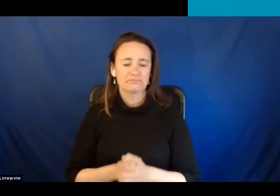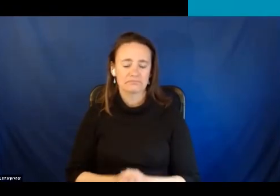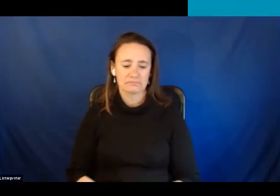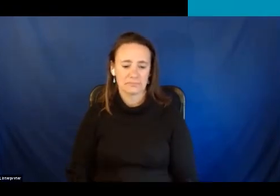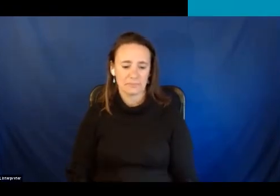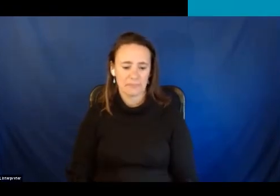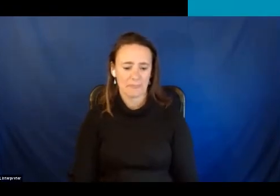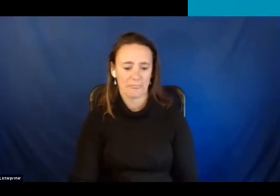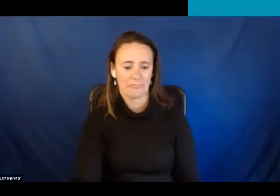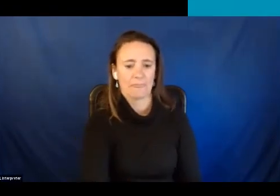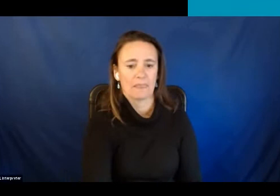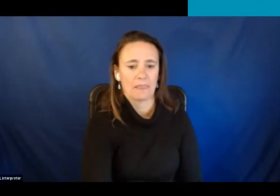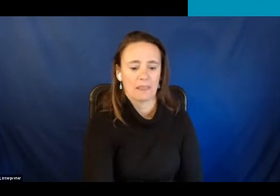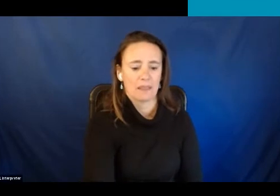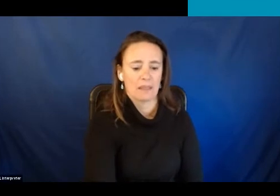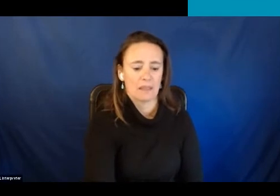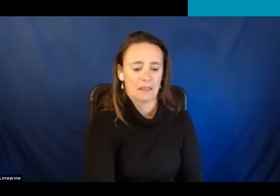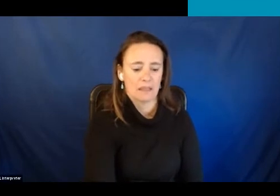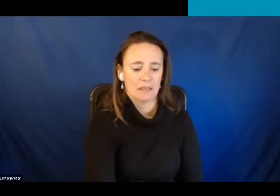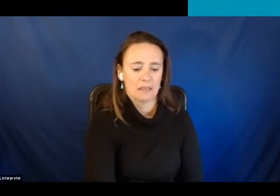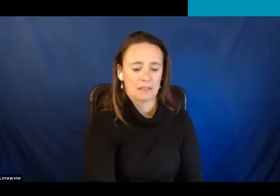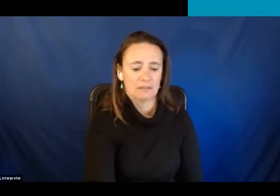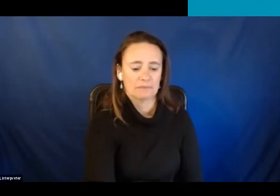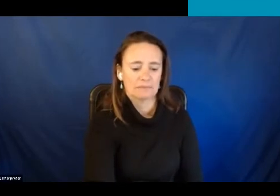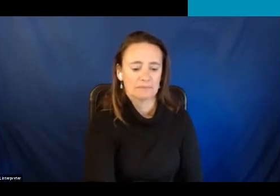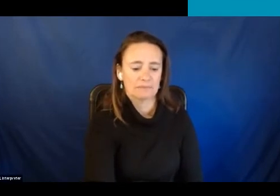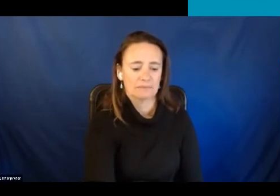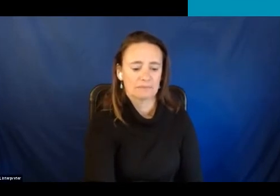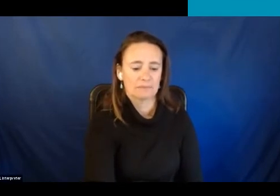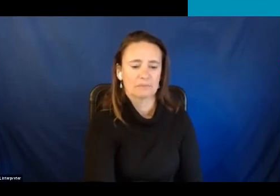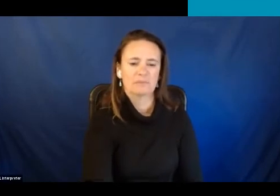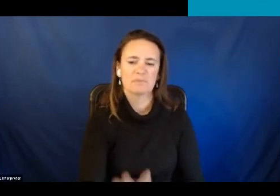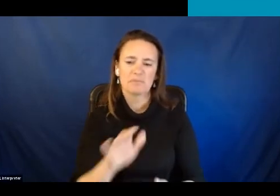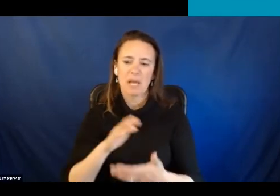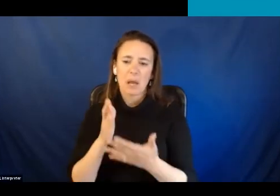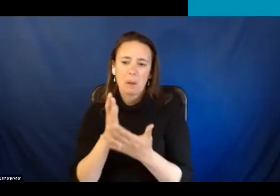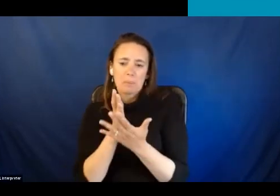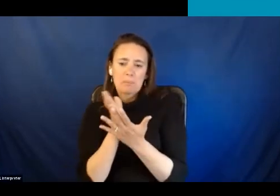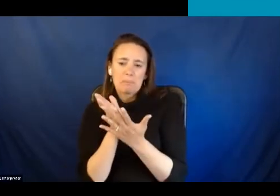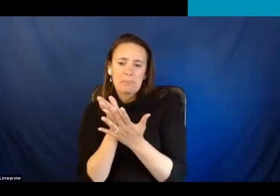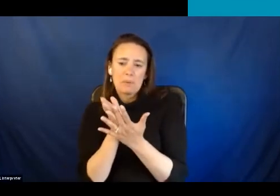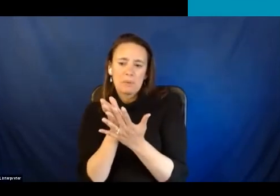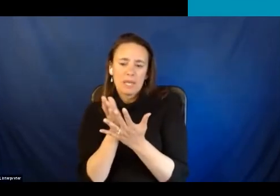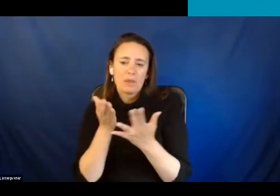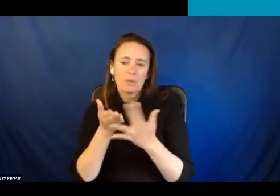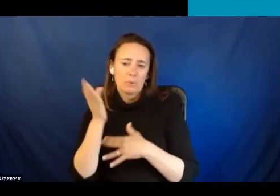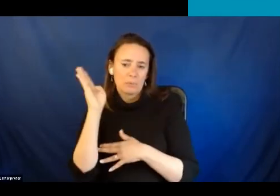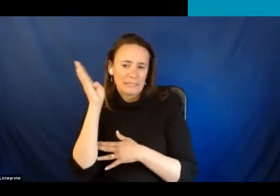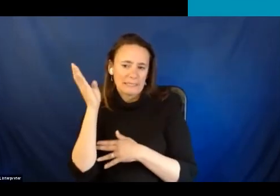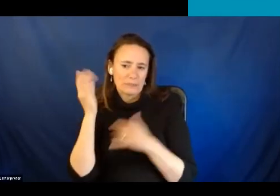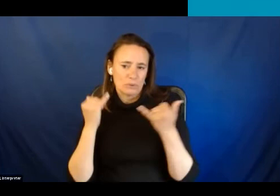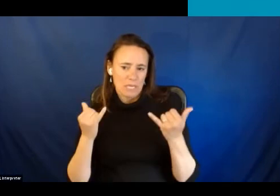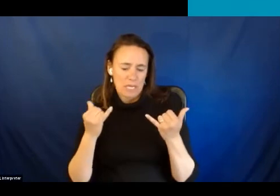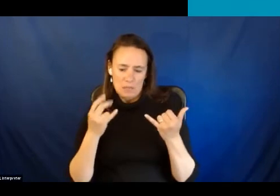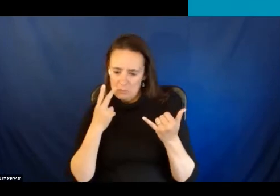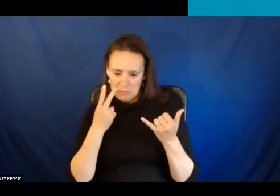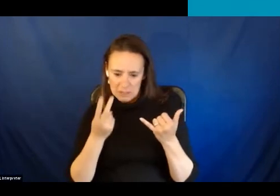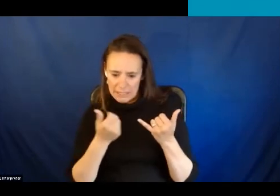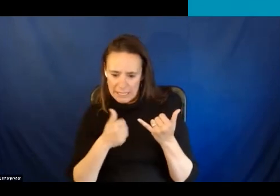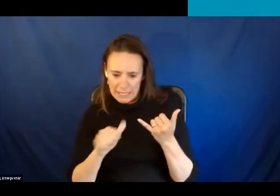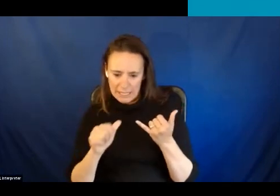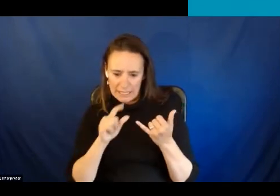So we're about at the midway point. I don't see any questions and answers in the chat in the box right now, but please let me know if you all have